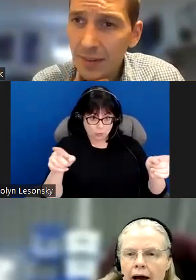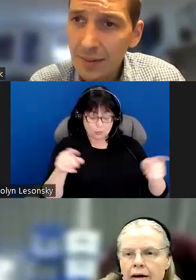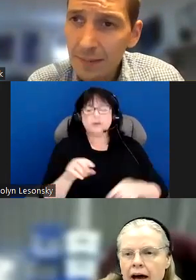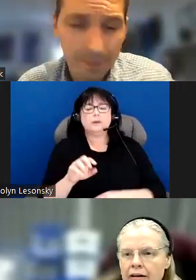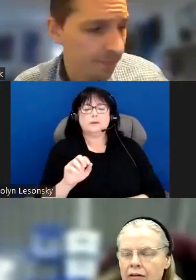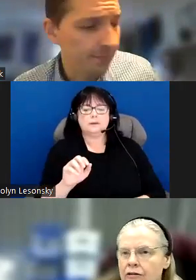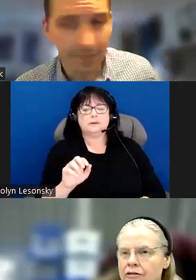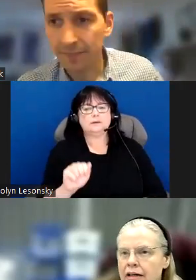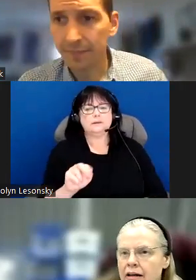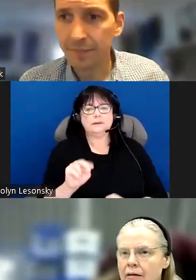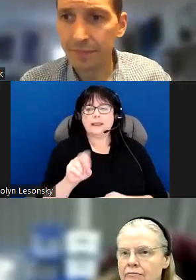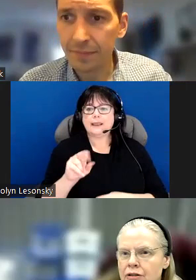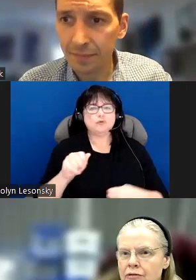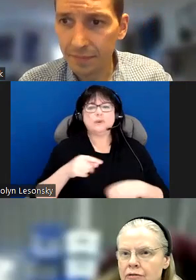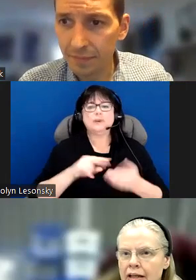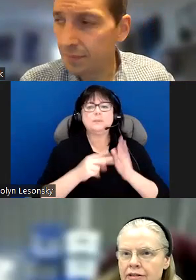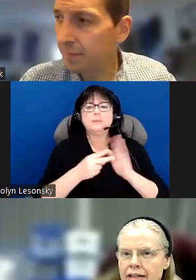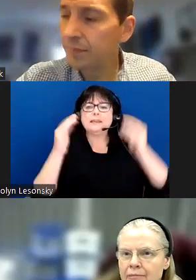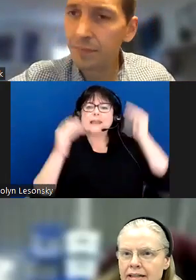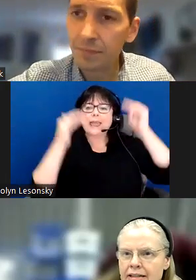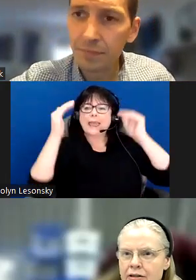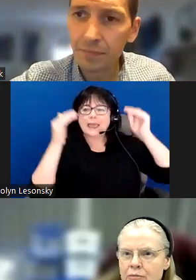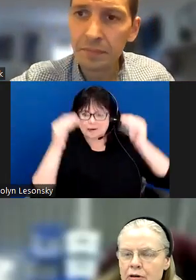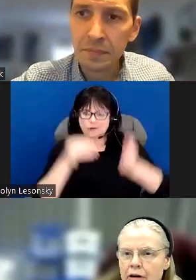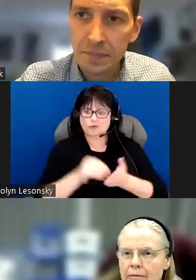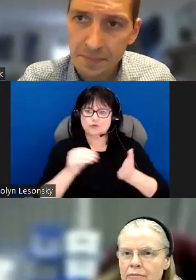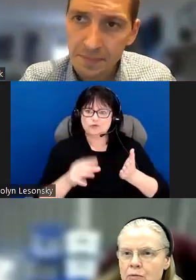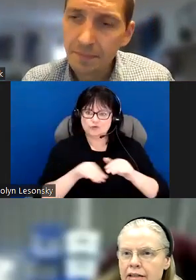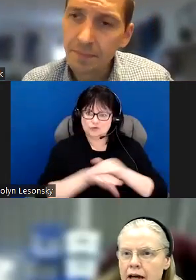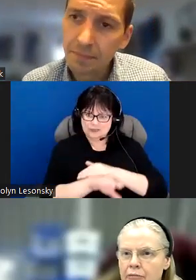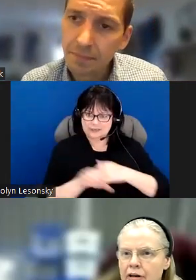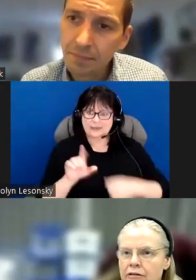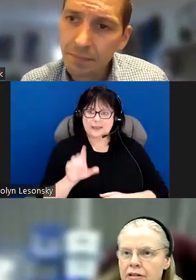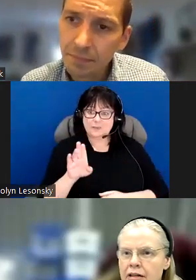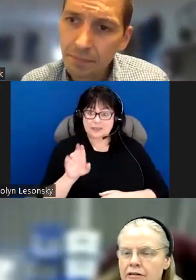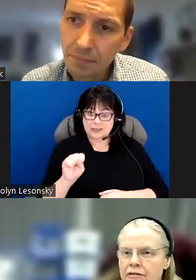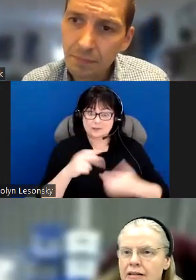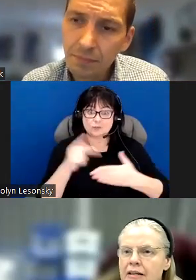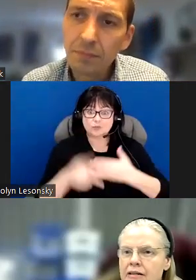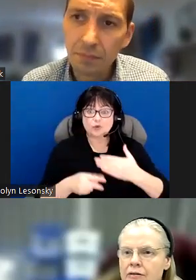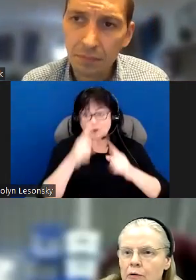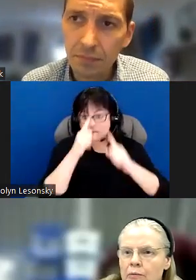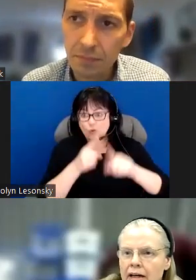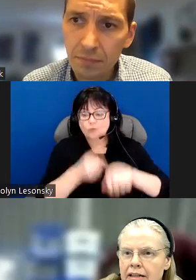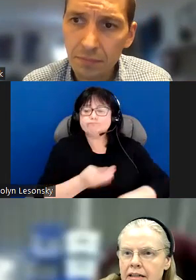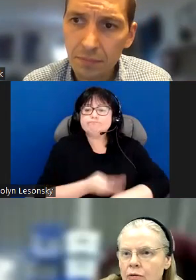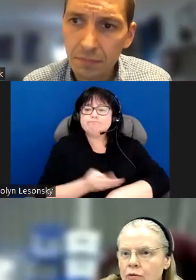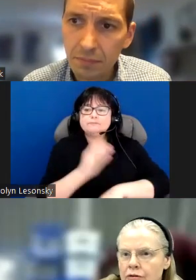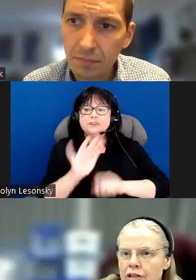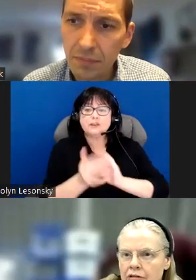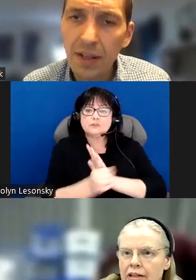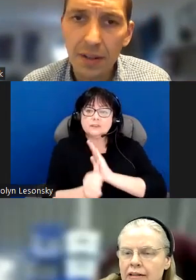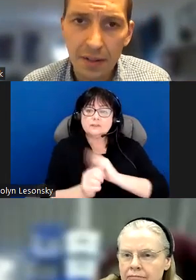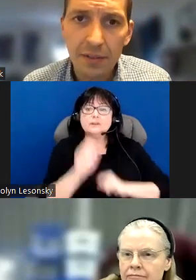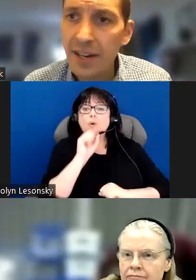So the adult learners that come to the literacy and basic skills programs wanting to upgrade their skills, so they would be 19 and